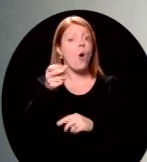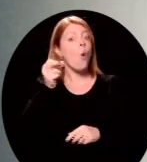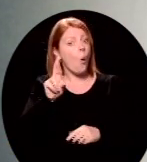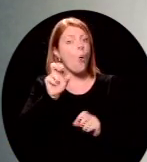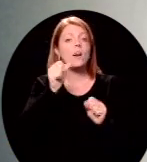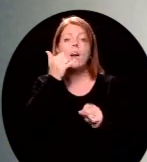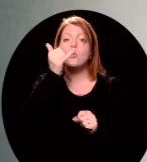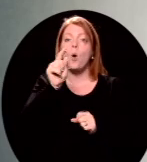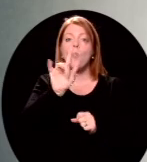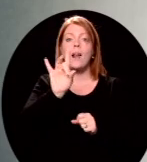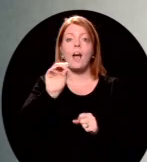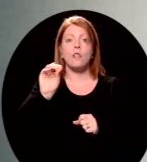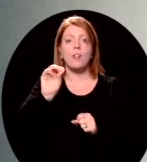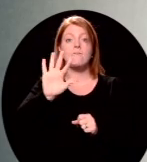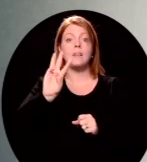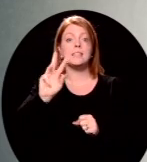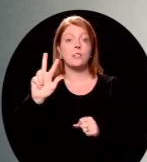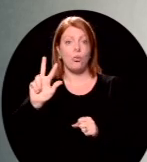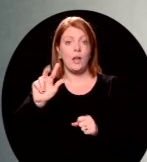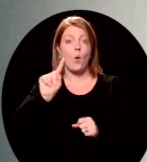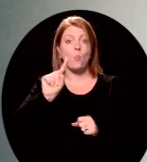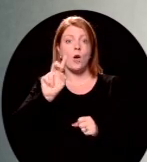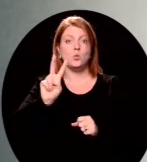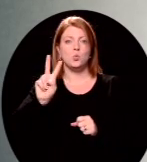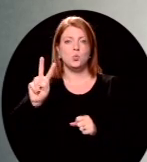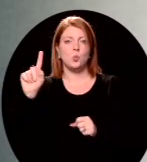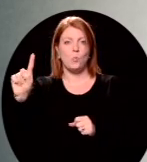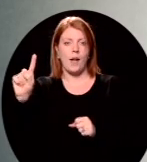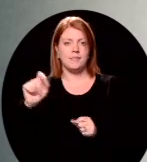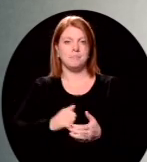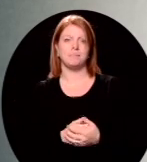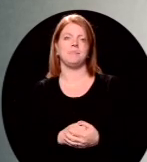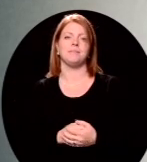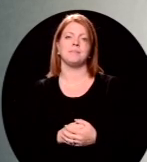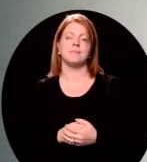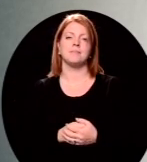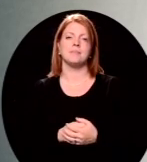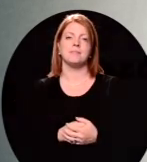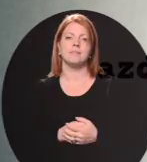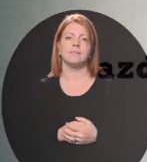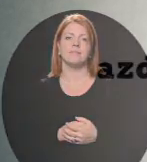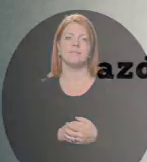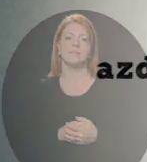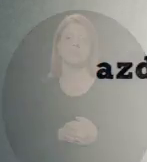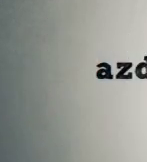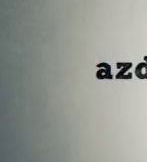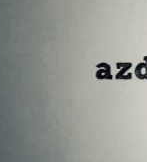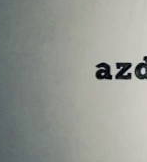azdes.gov/RSA or call 800-563-1221.